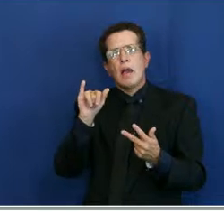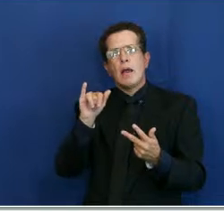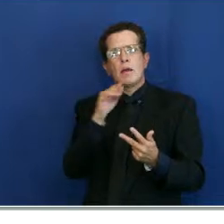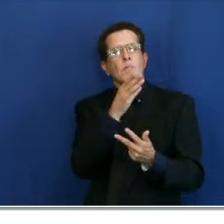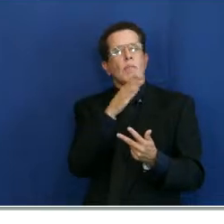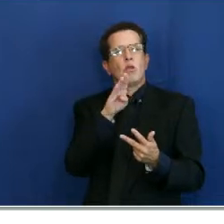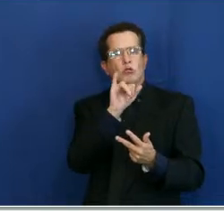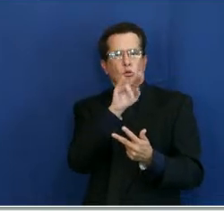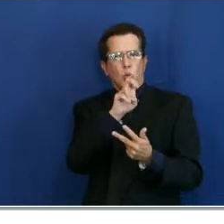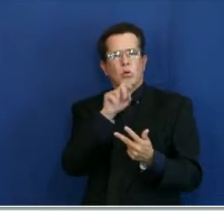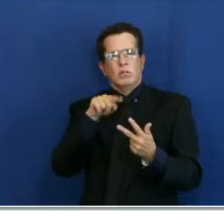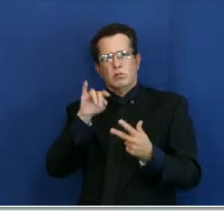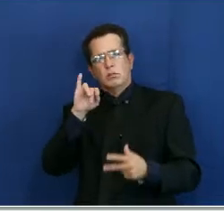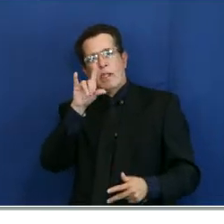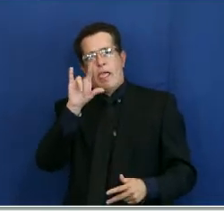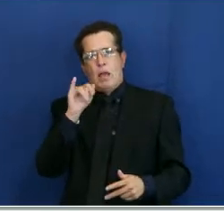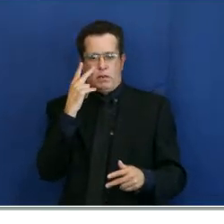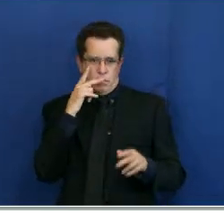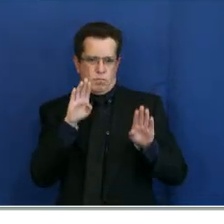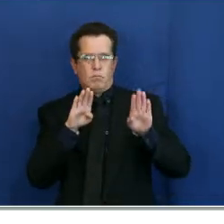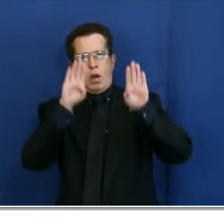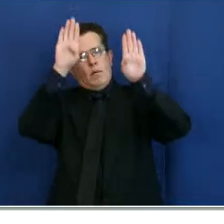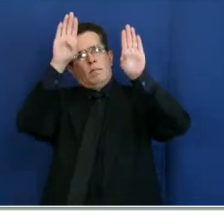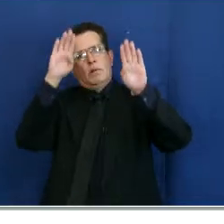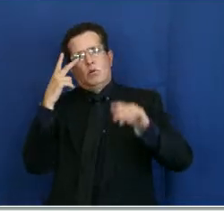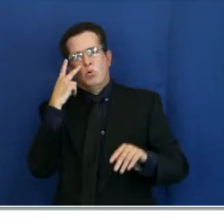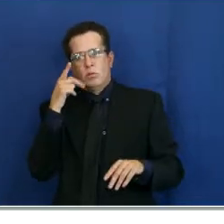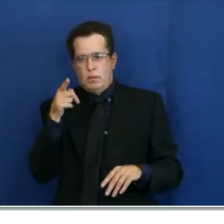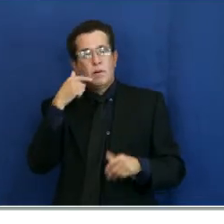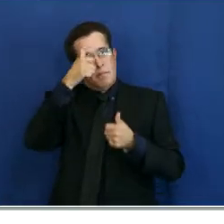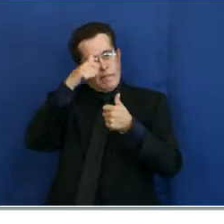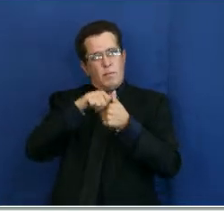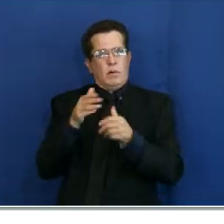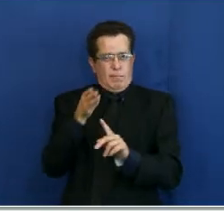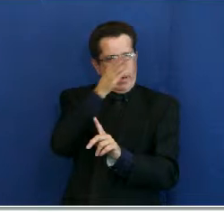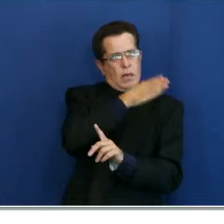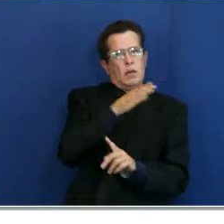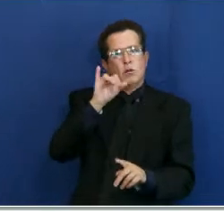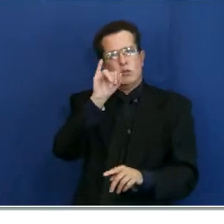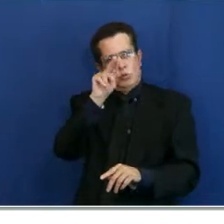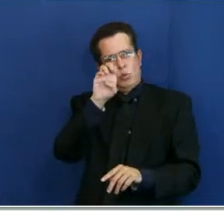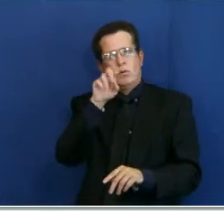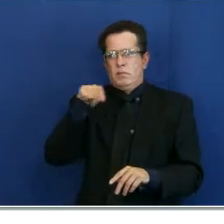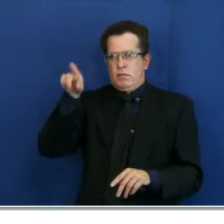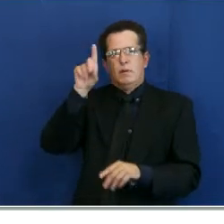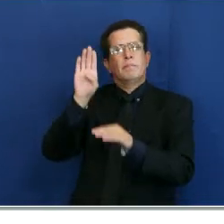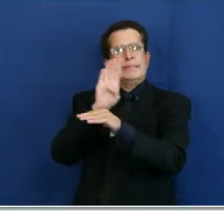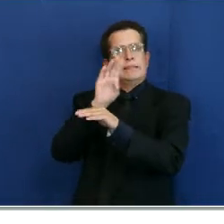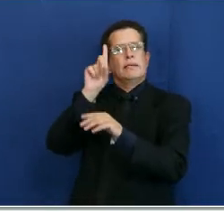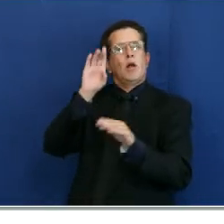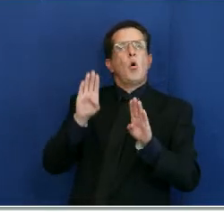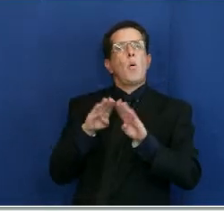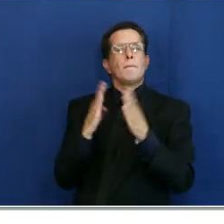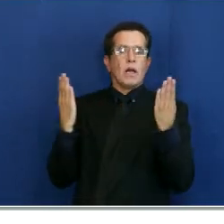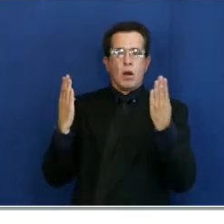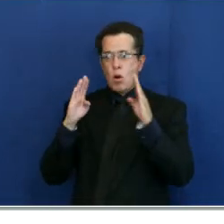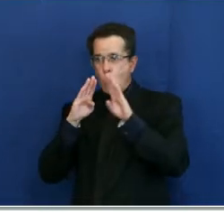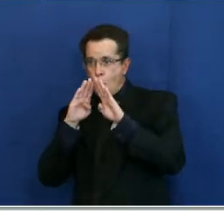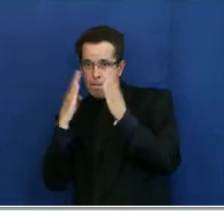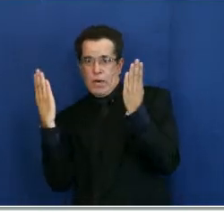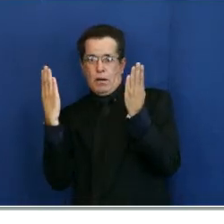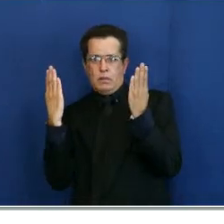recall, in the middle of June, businesses and sectors opened up, and as a result of